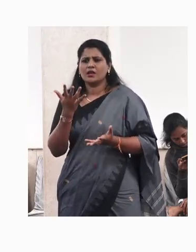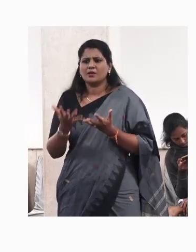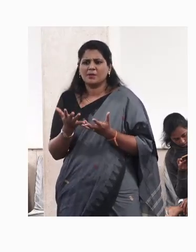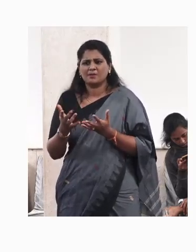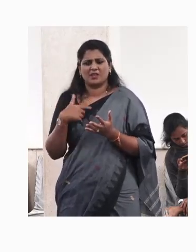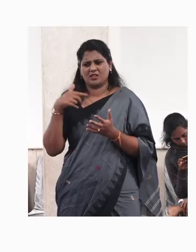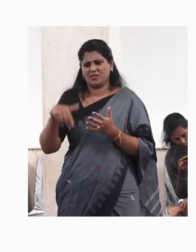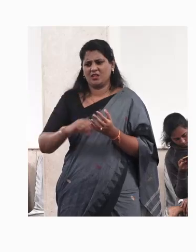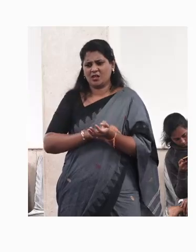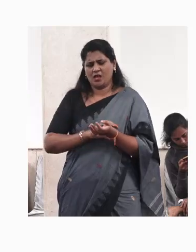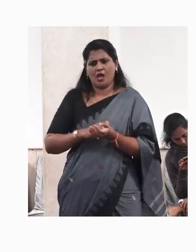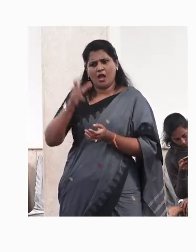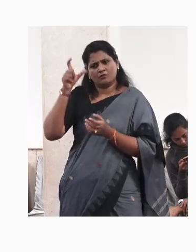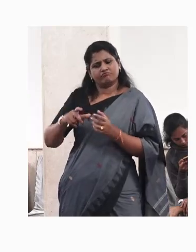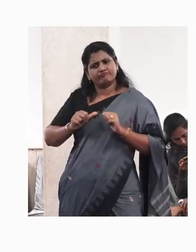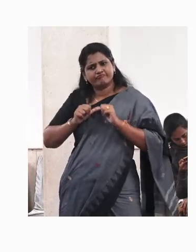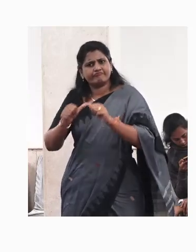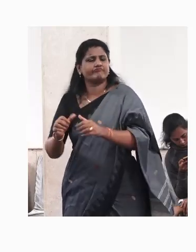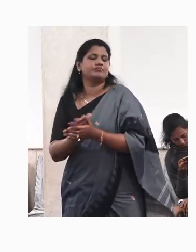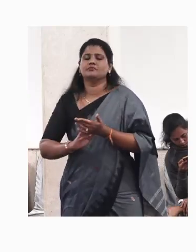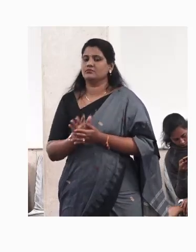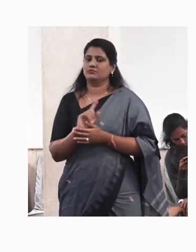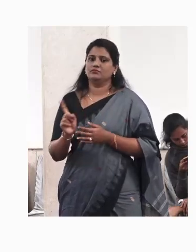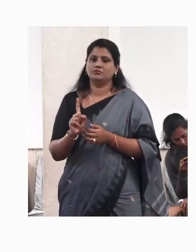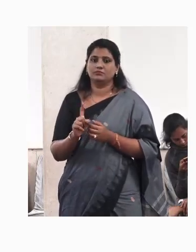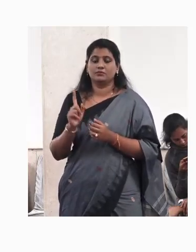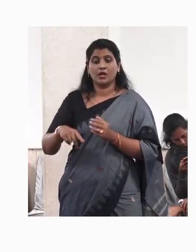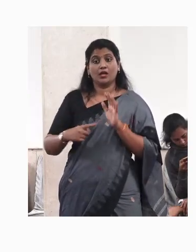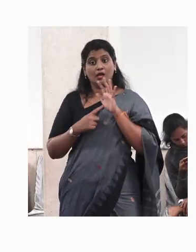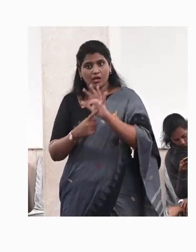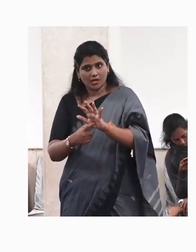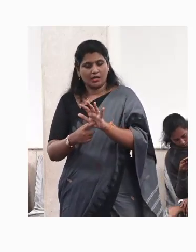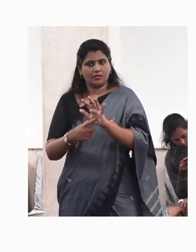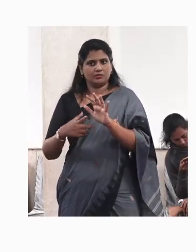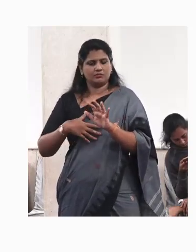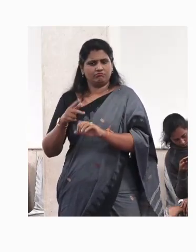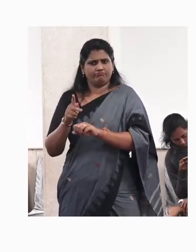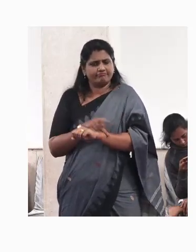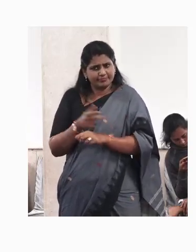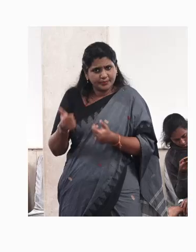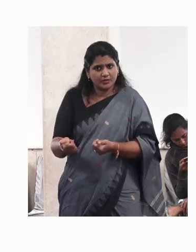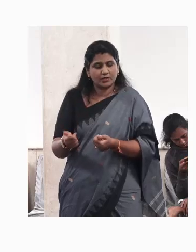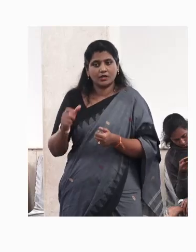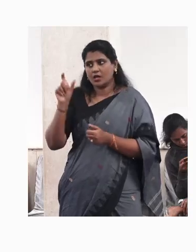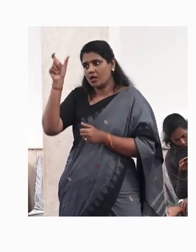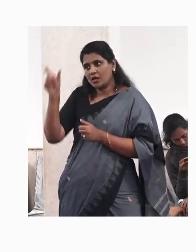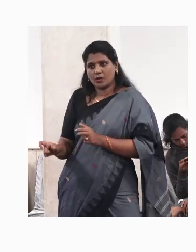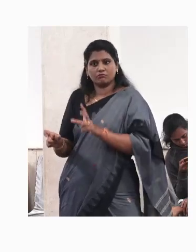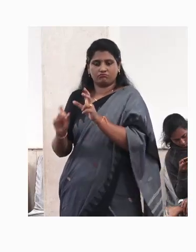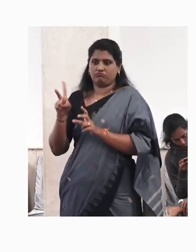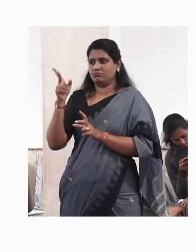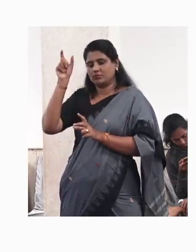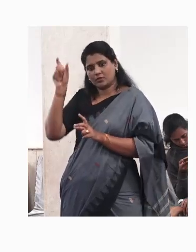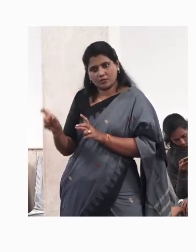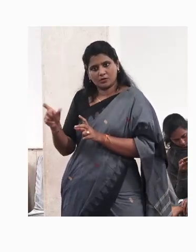the most therapist-like response, right? But that sometimes presenting yourself authentically is what you and the other person in that situation